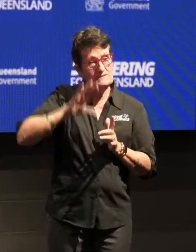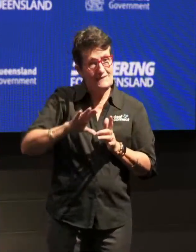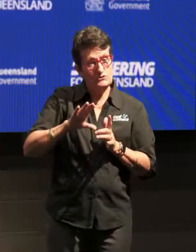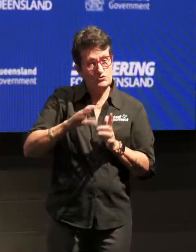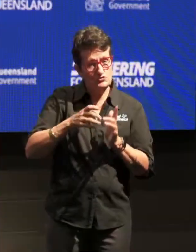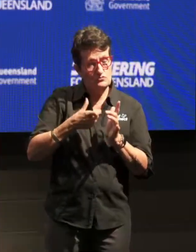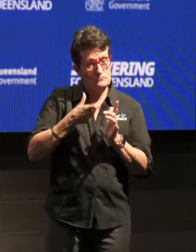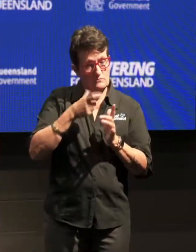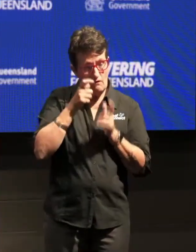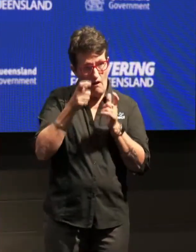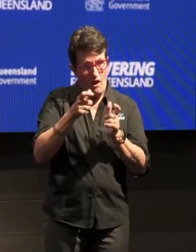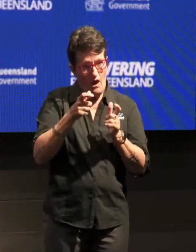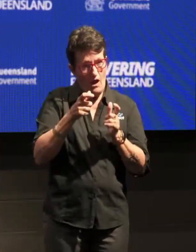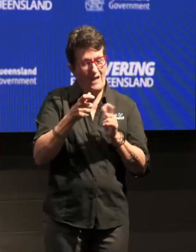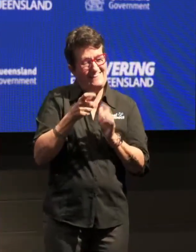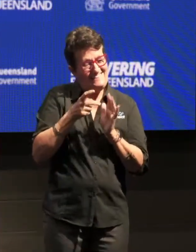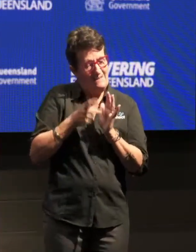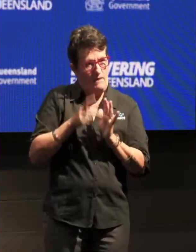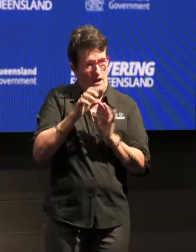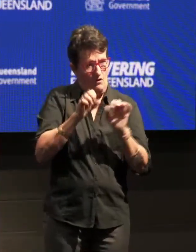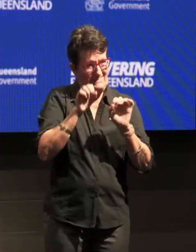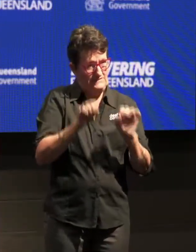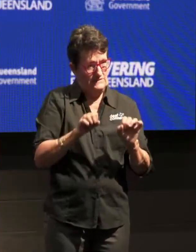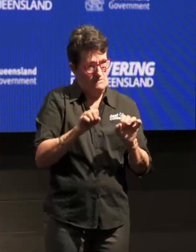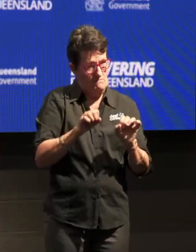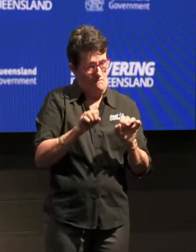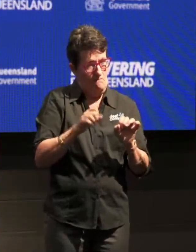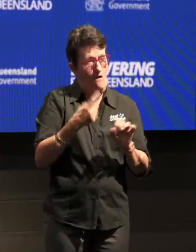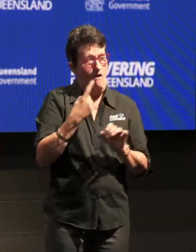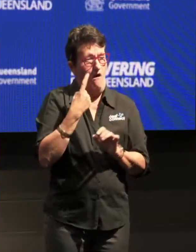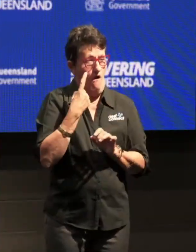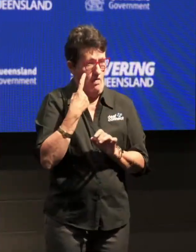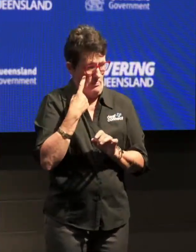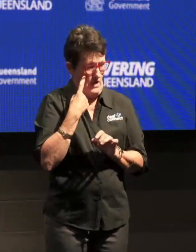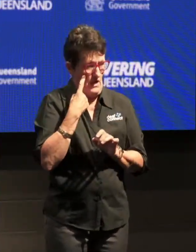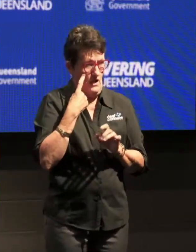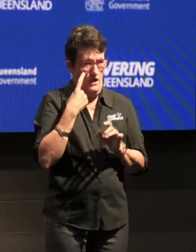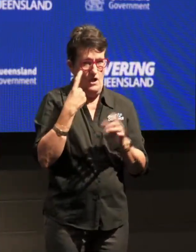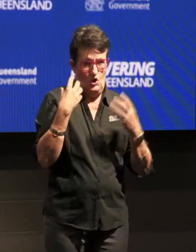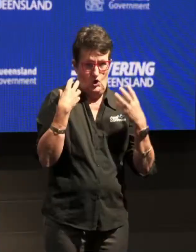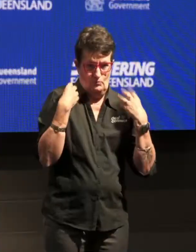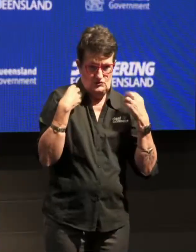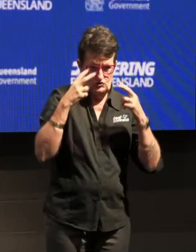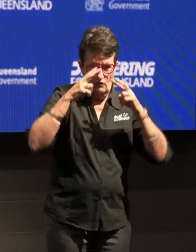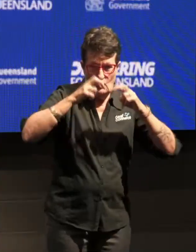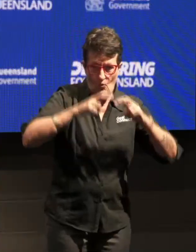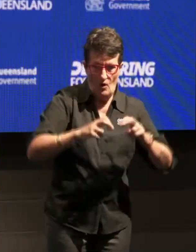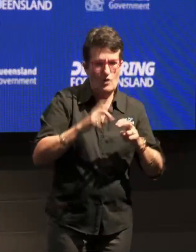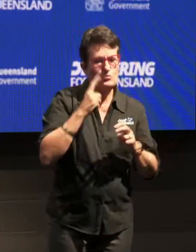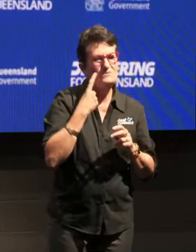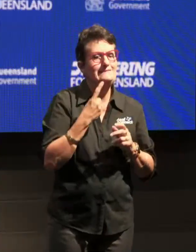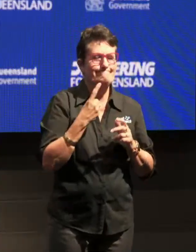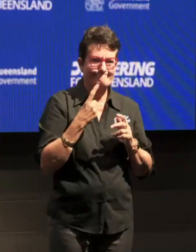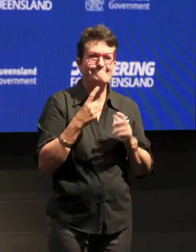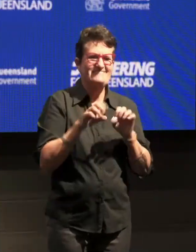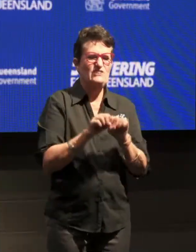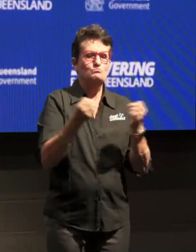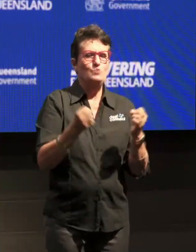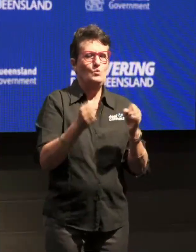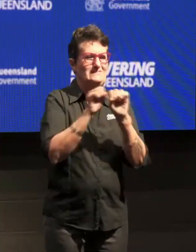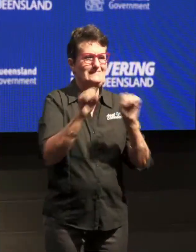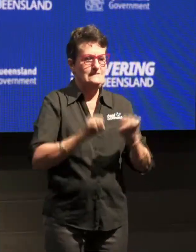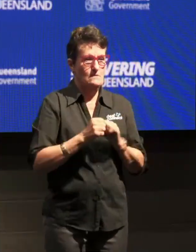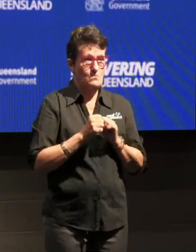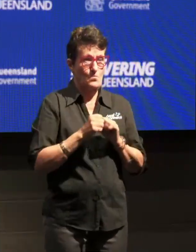is the part of the system that I believe the Commission of Inquiry will show how broken it is. We've got